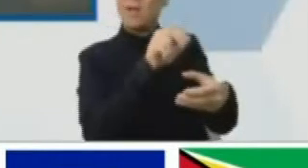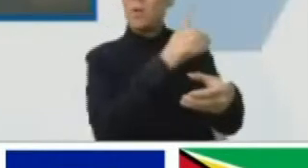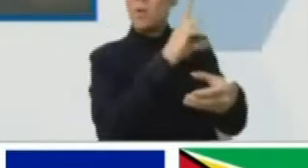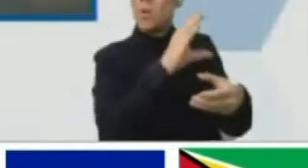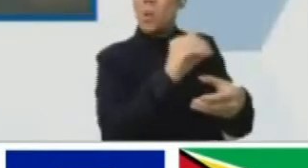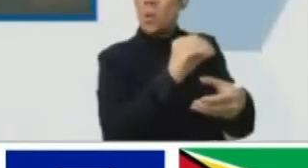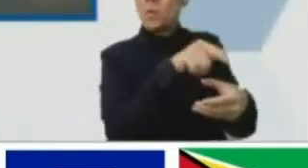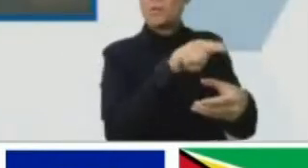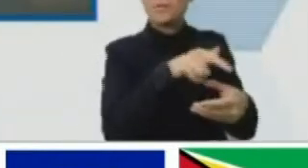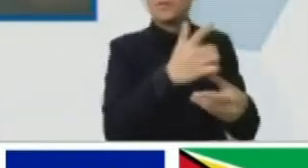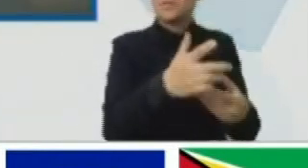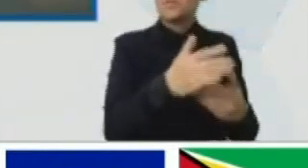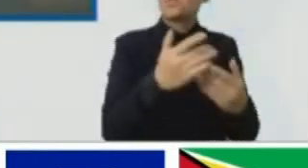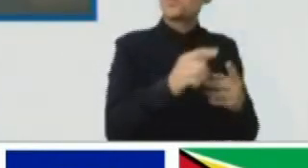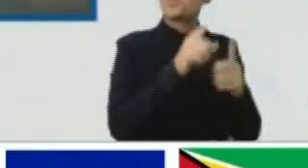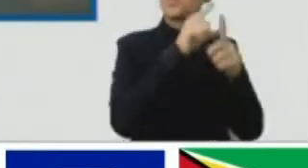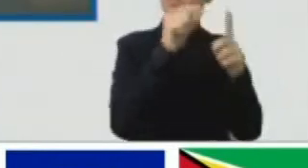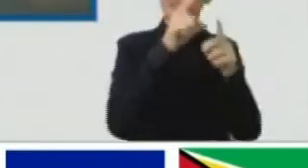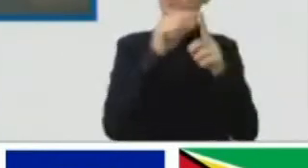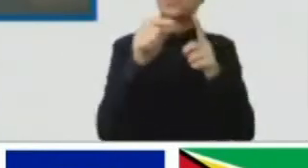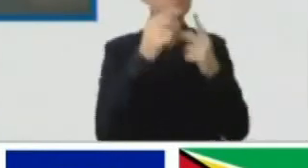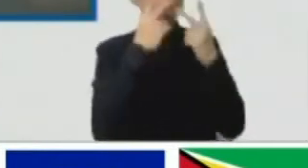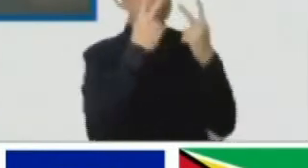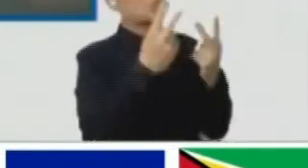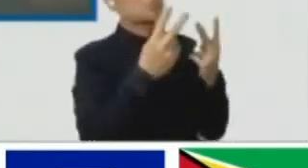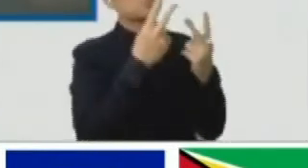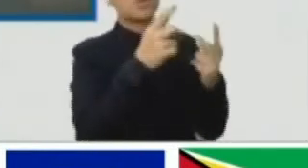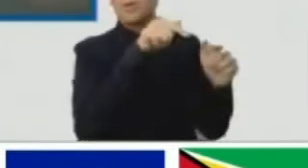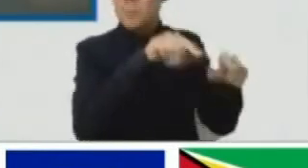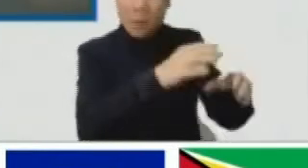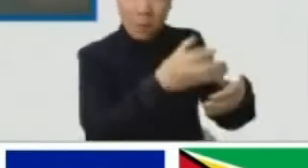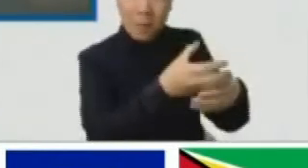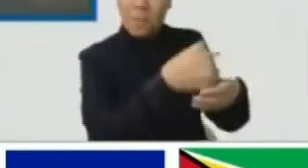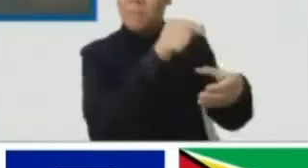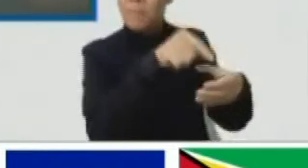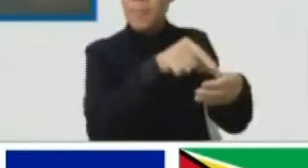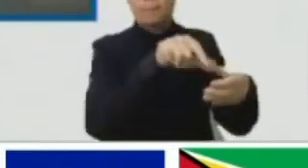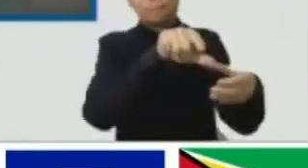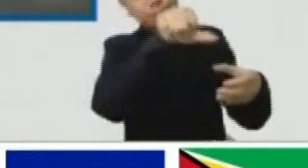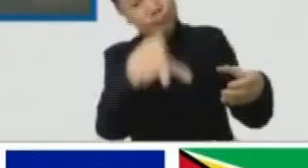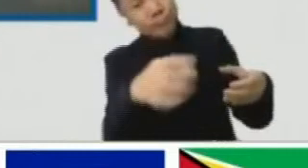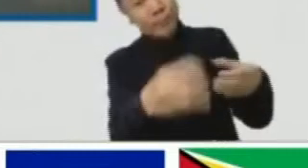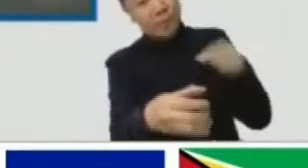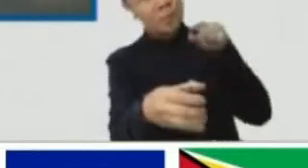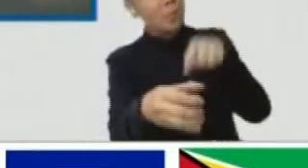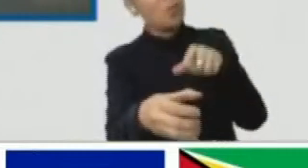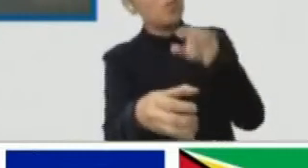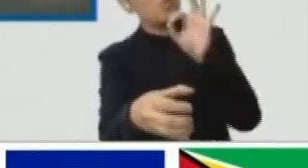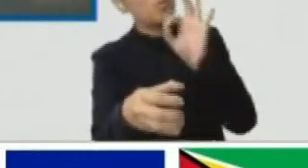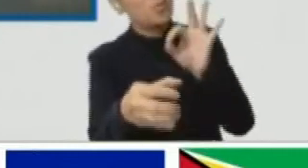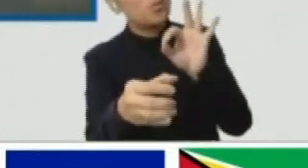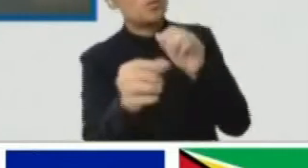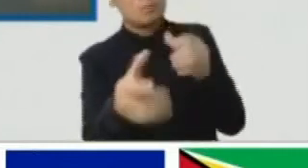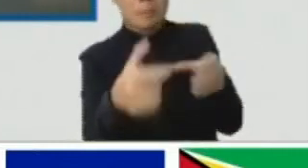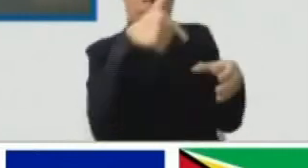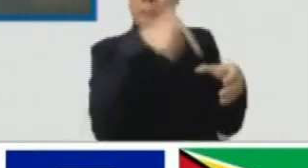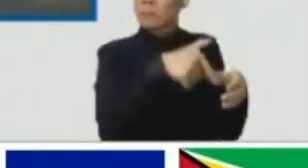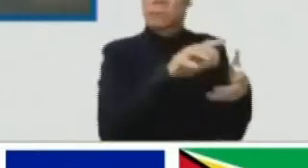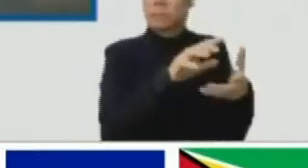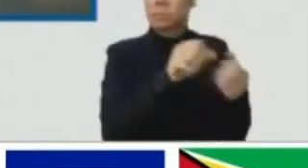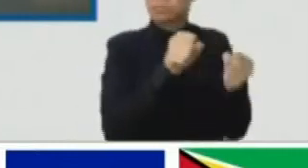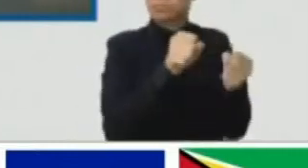heart of the country, the islands of New Providence, was not affected. The economic and social indicators of the country